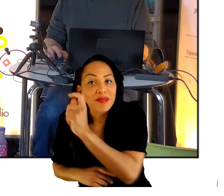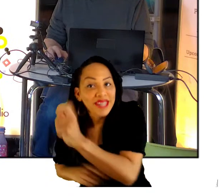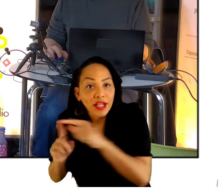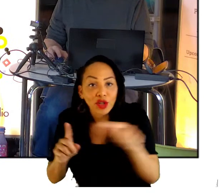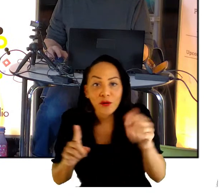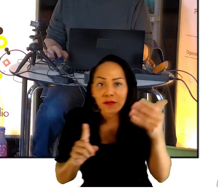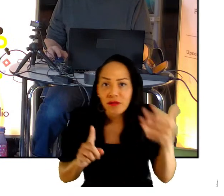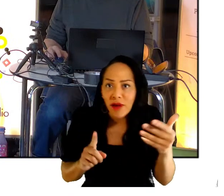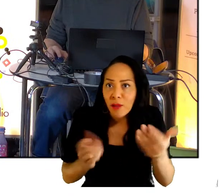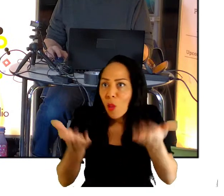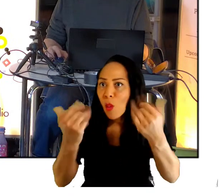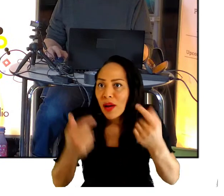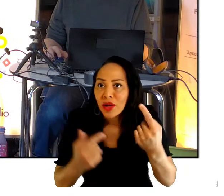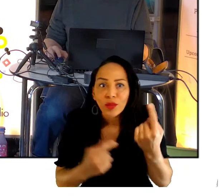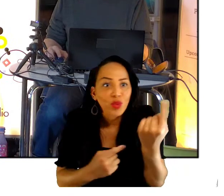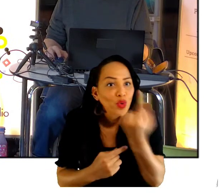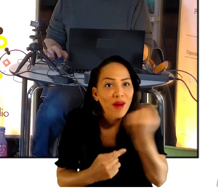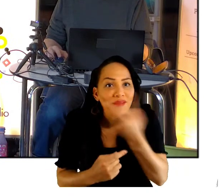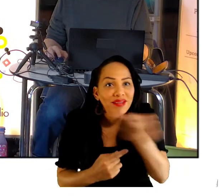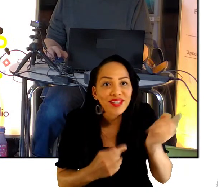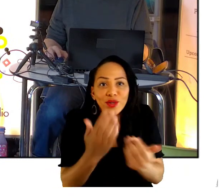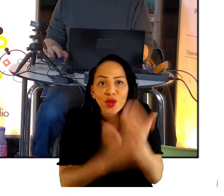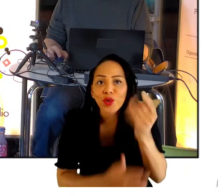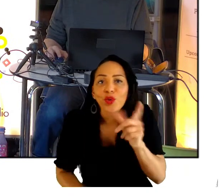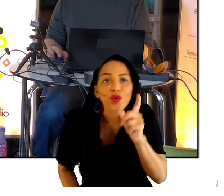studio. Who's new?